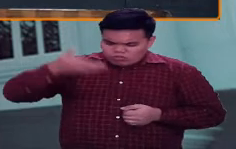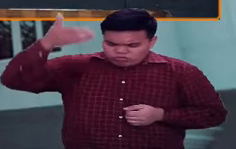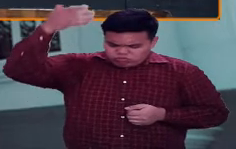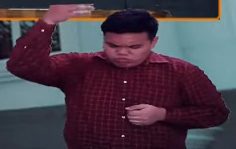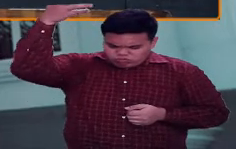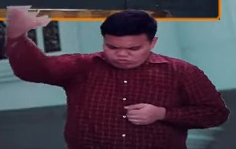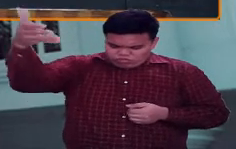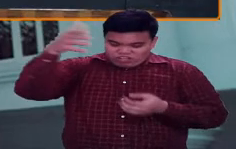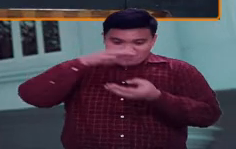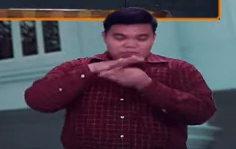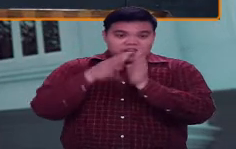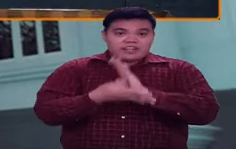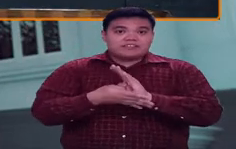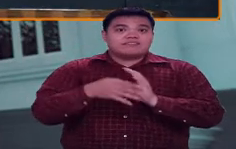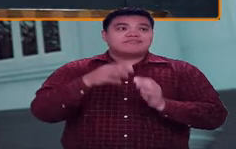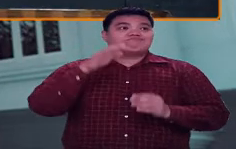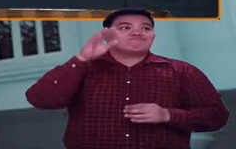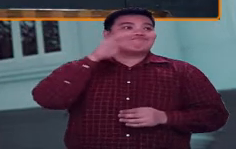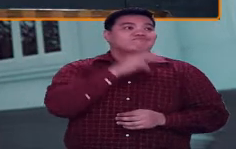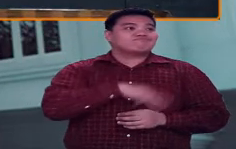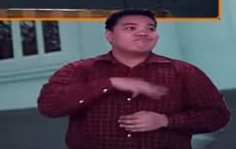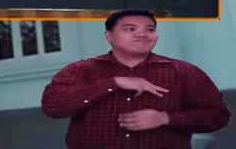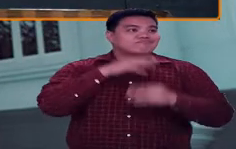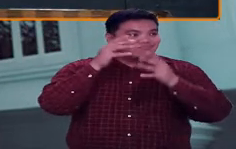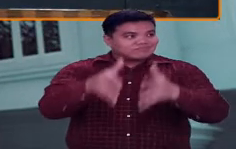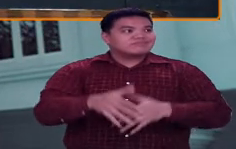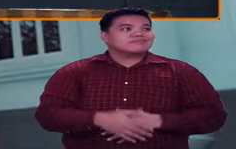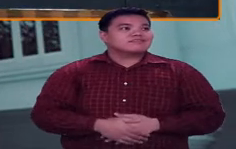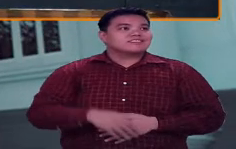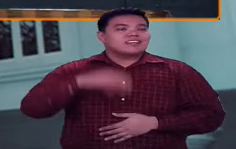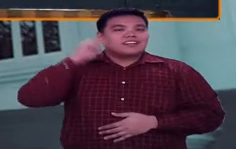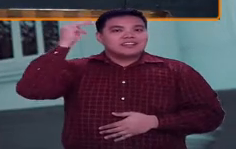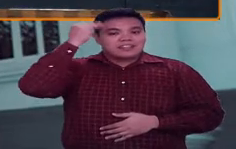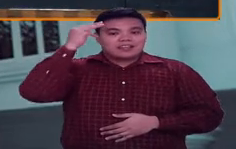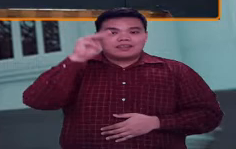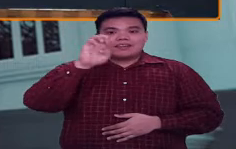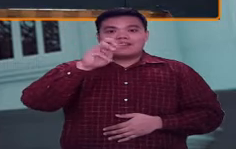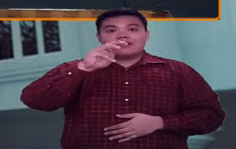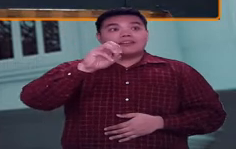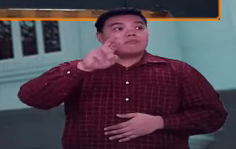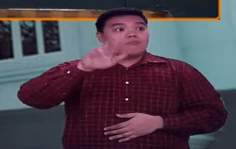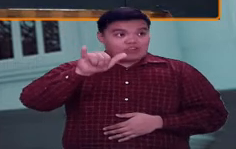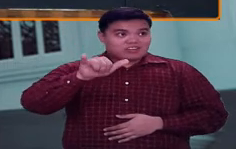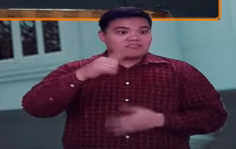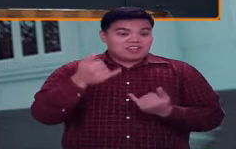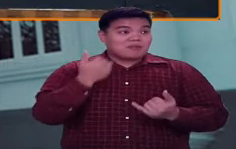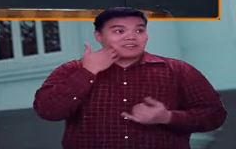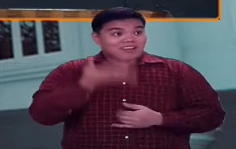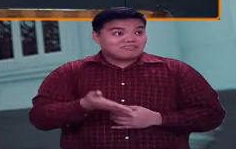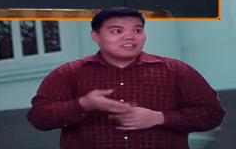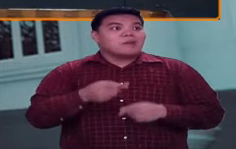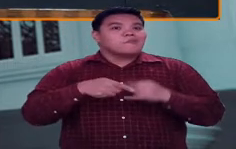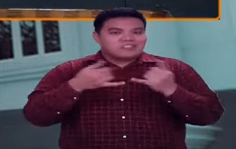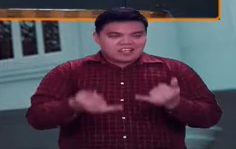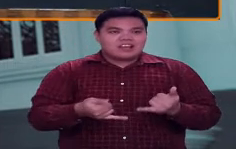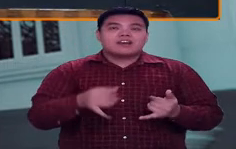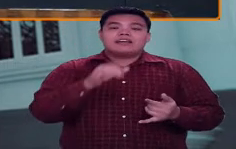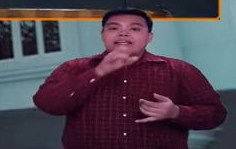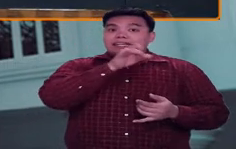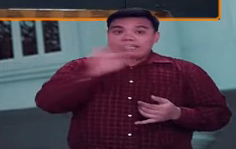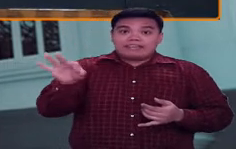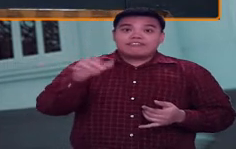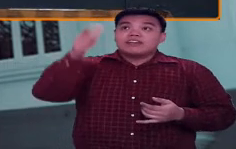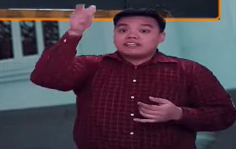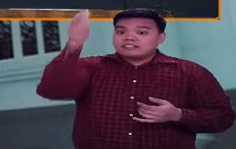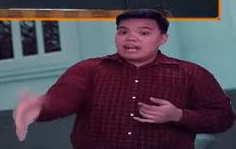life to be a missionary. In the memory of our good friend, Dr. Jack Baskin, can I say this? If God